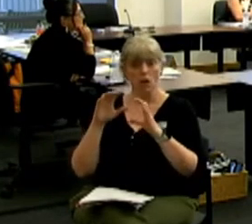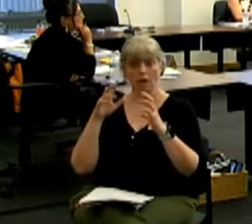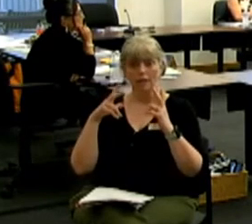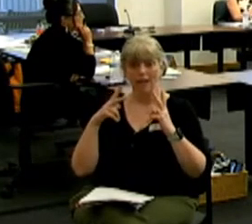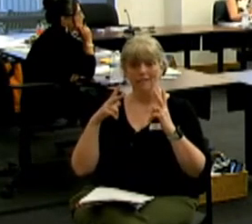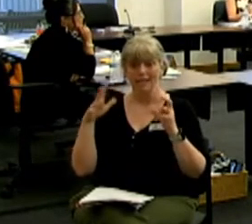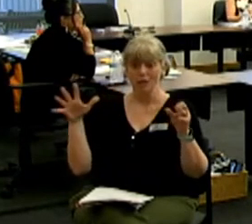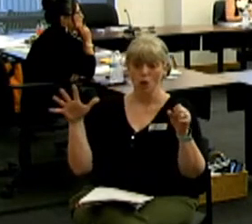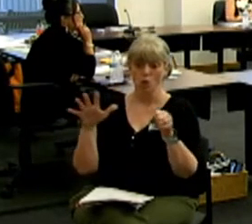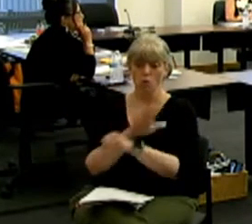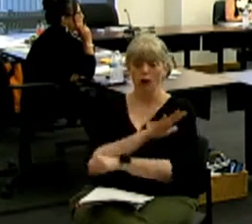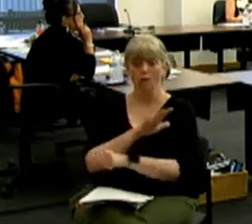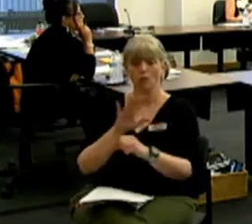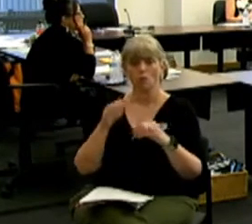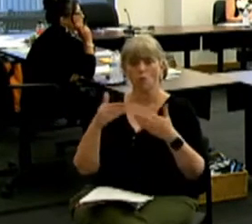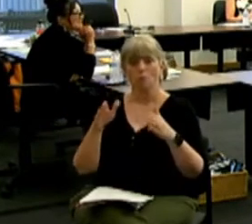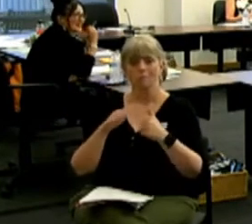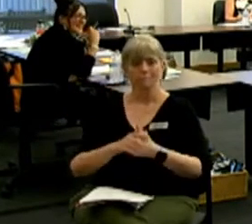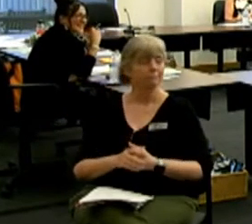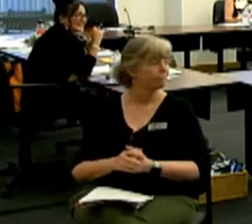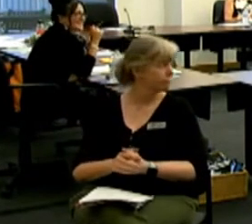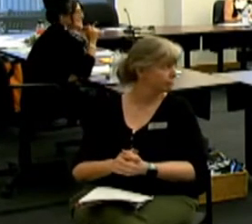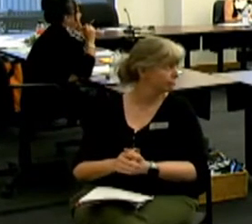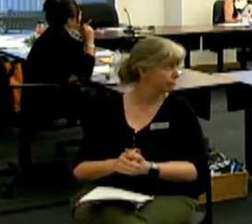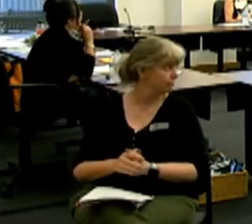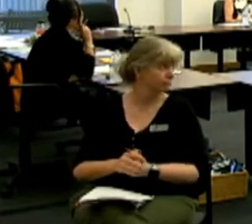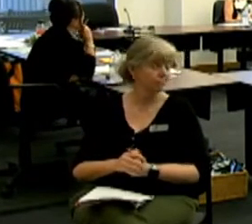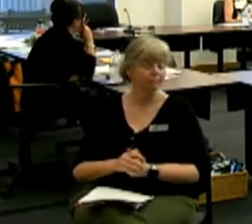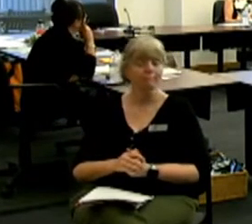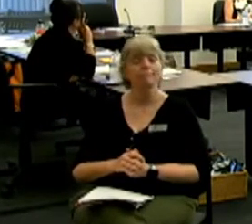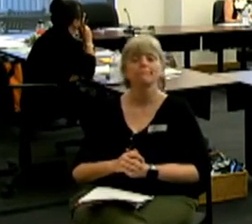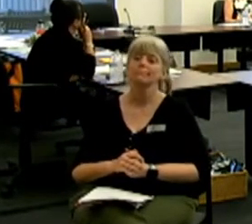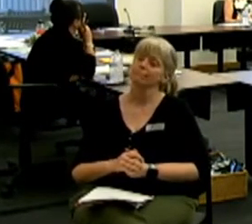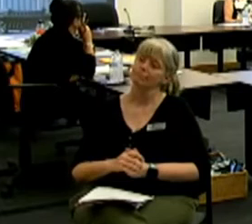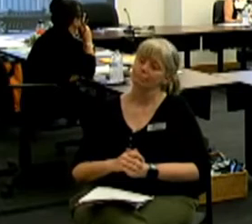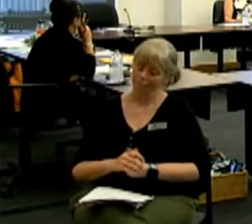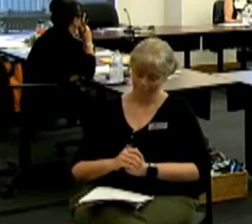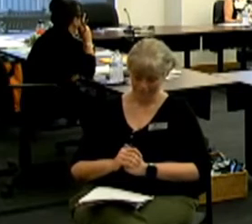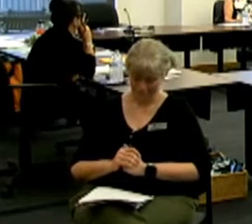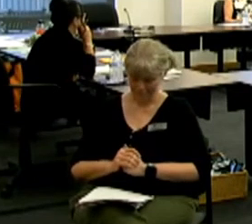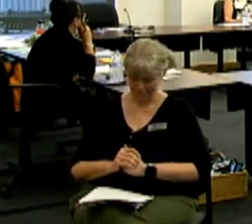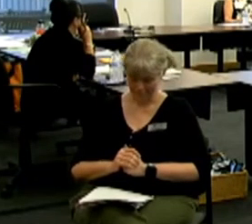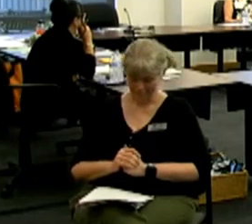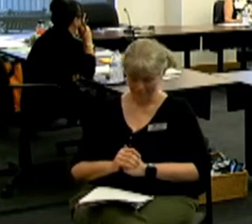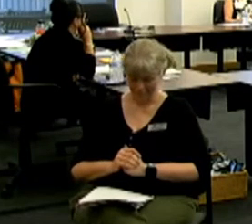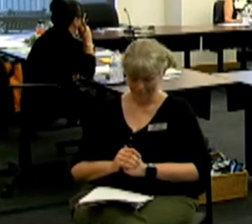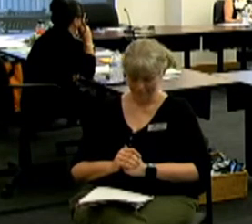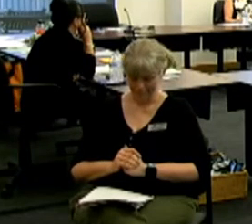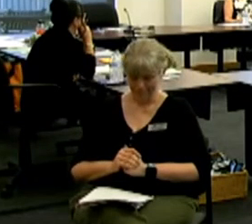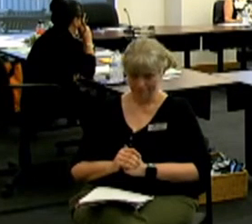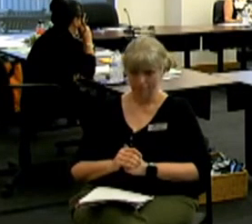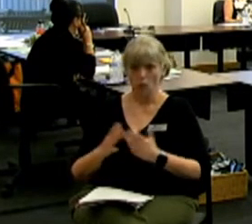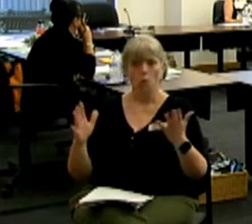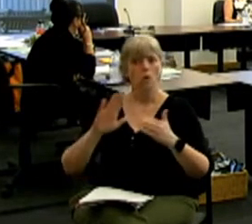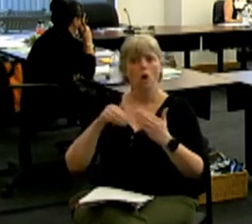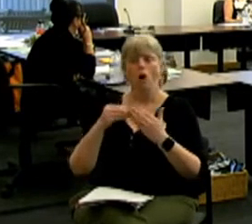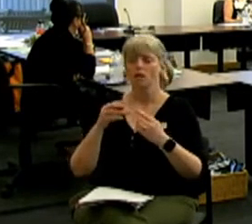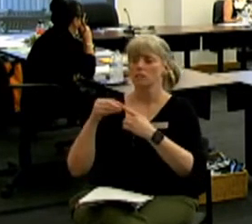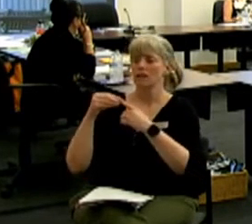so Yeah. that's great. Yeah. Yeah, okay. Well, we're all special here, so